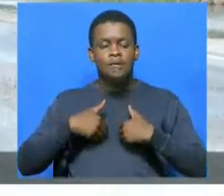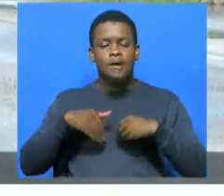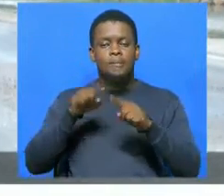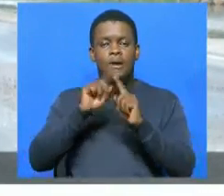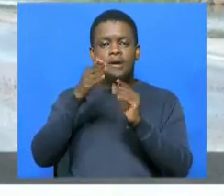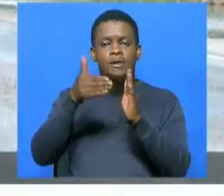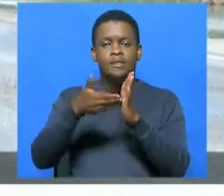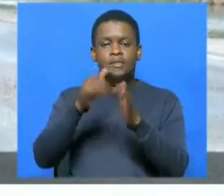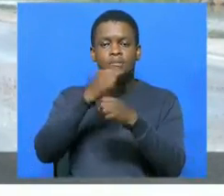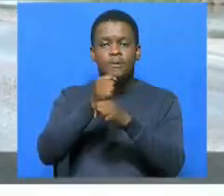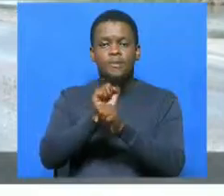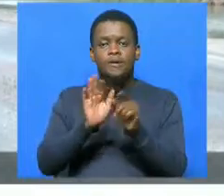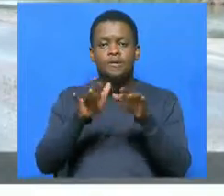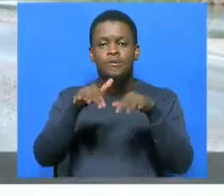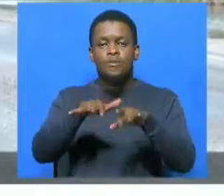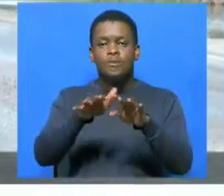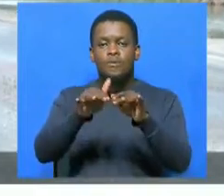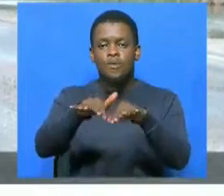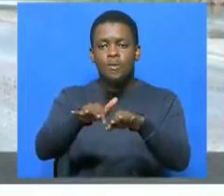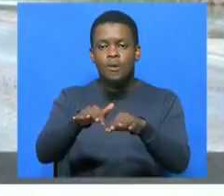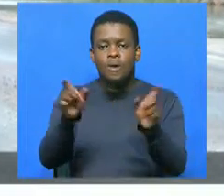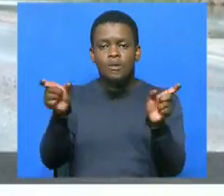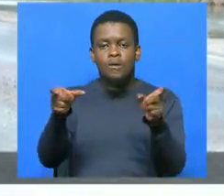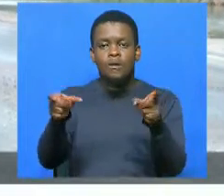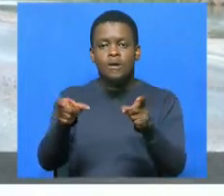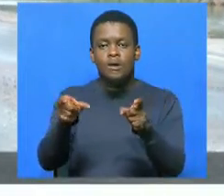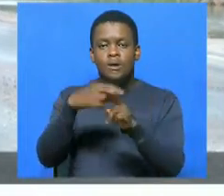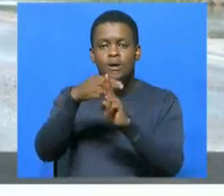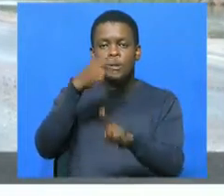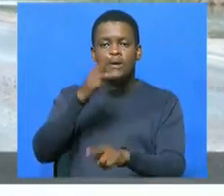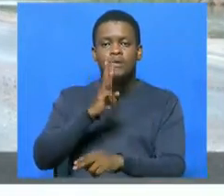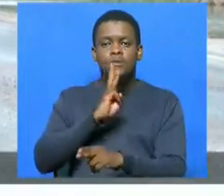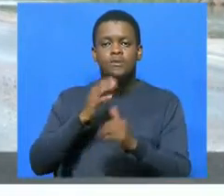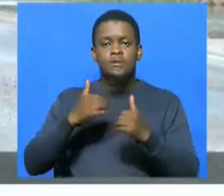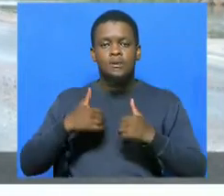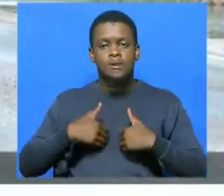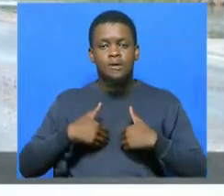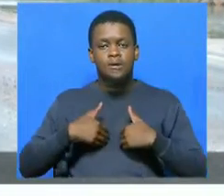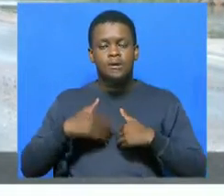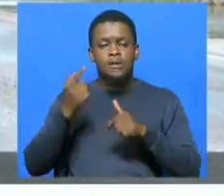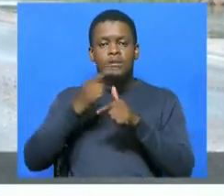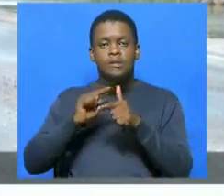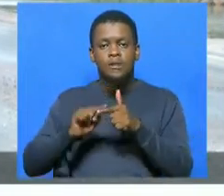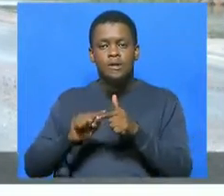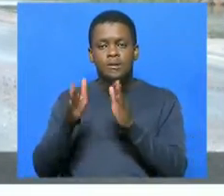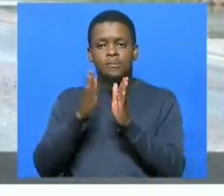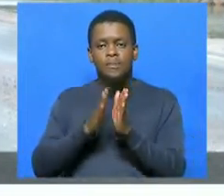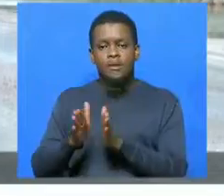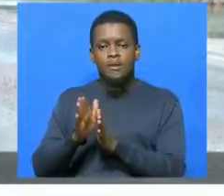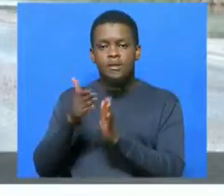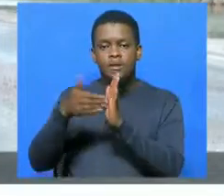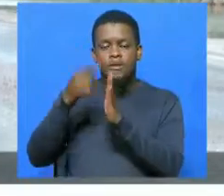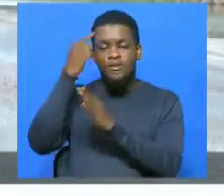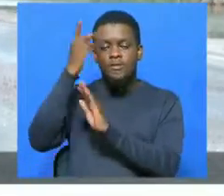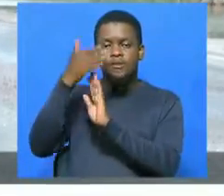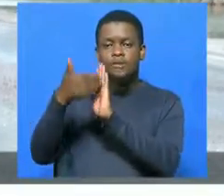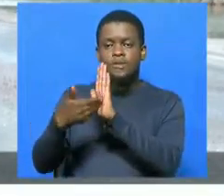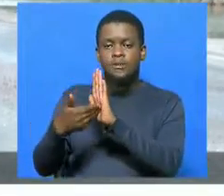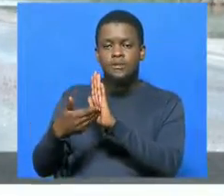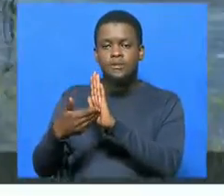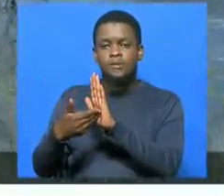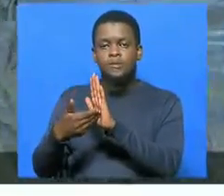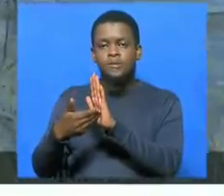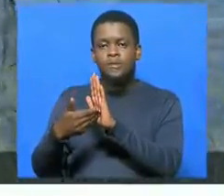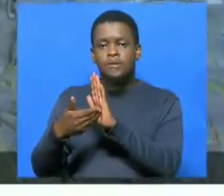is the fact that Kranzi has a very high water table. We are, however, working on a master plan design for the stormwater drainage